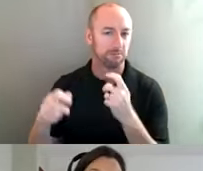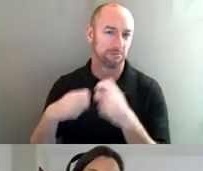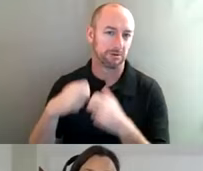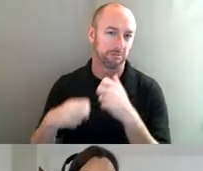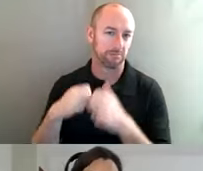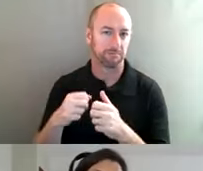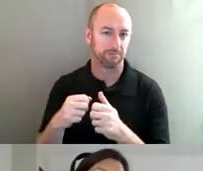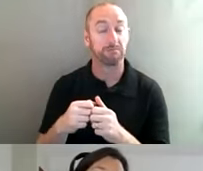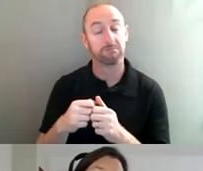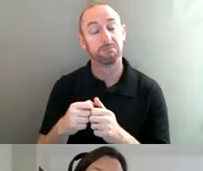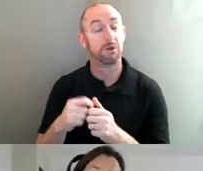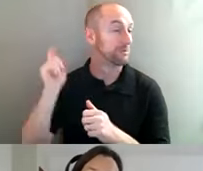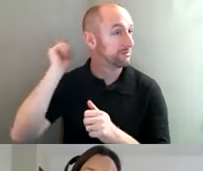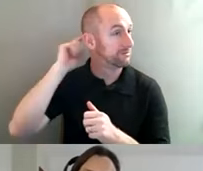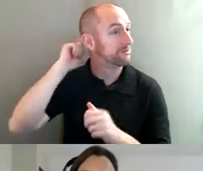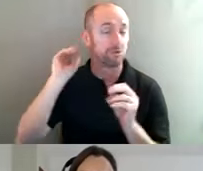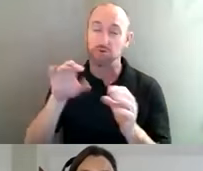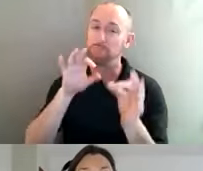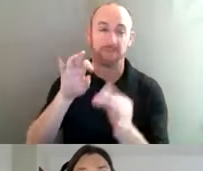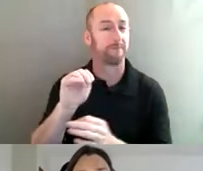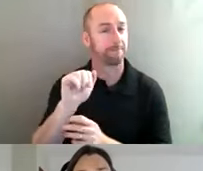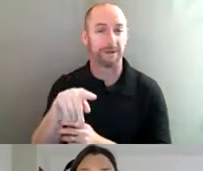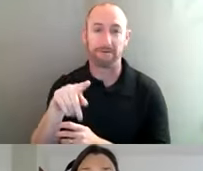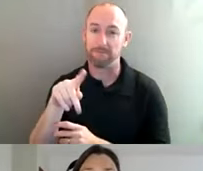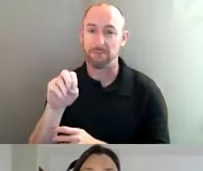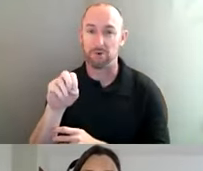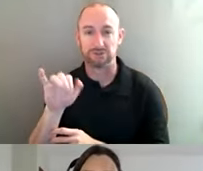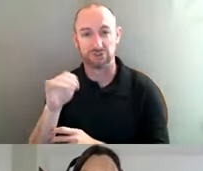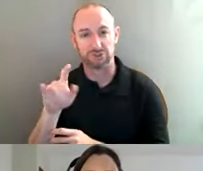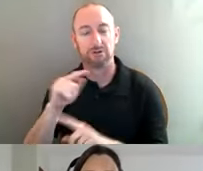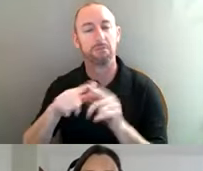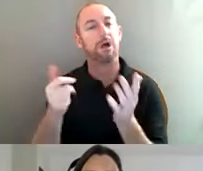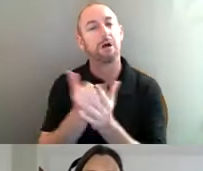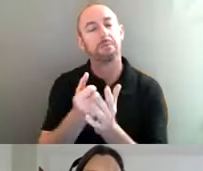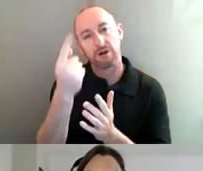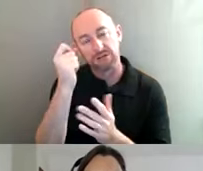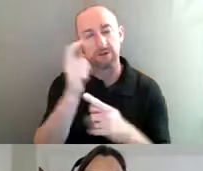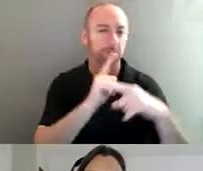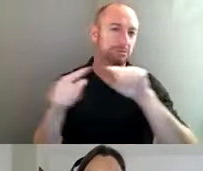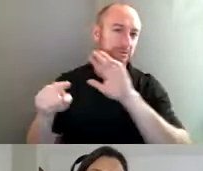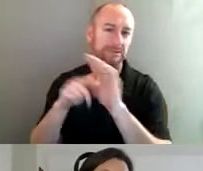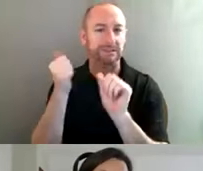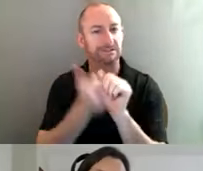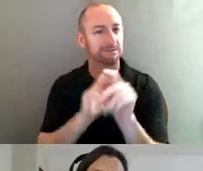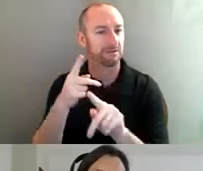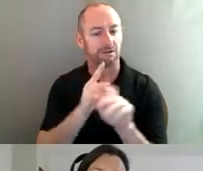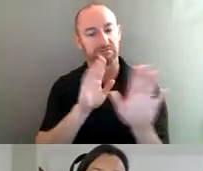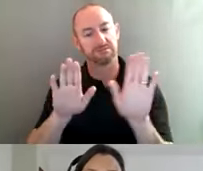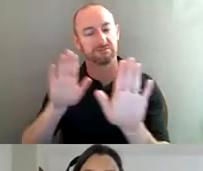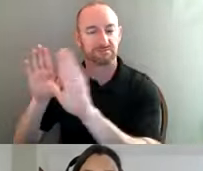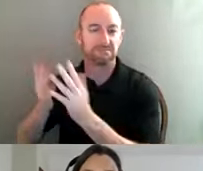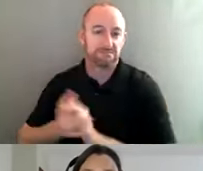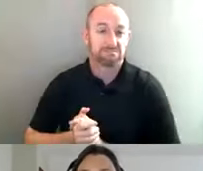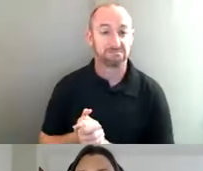eye to the fact that there is no perfect map projection, but helping you understand what some of those trade-offs are. So I think